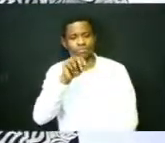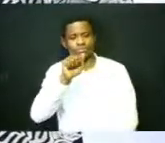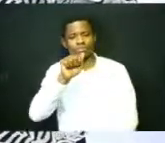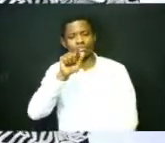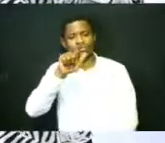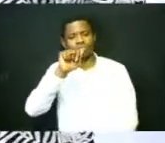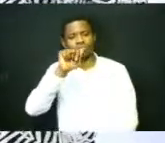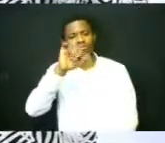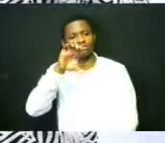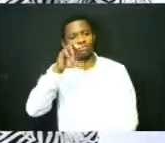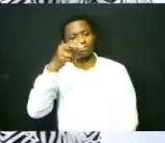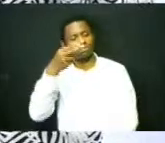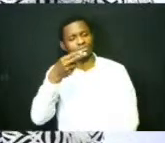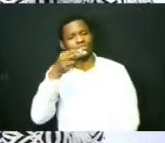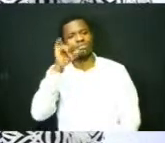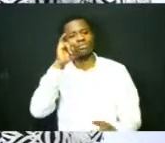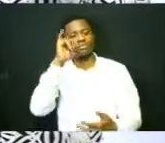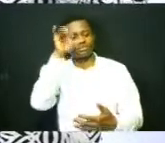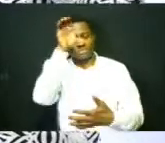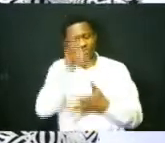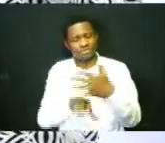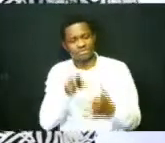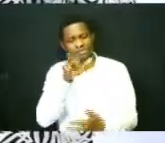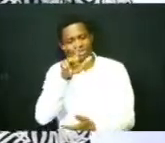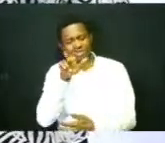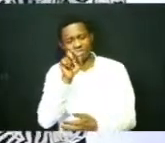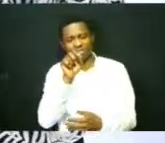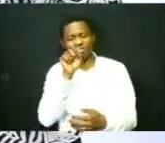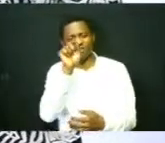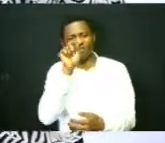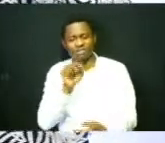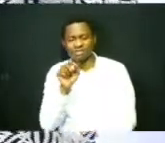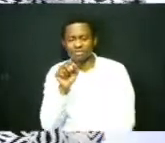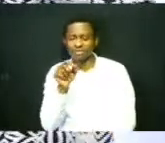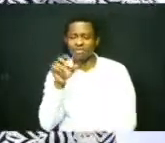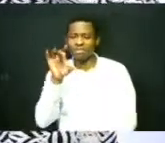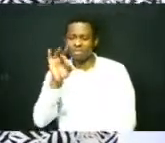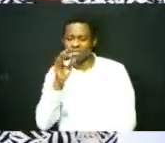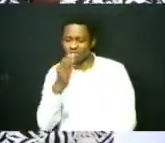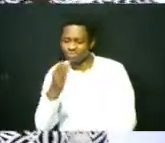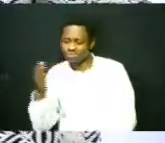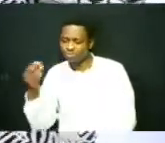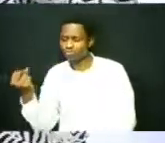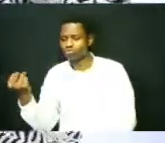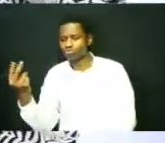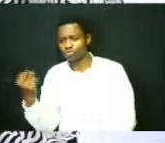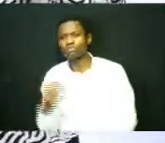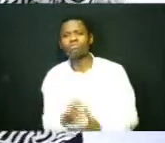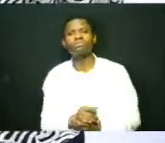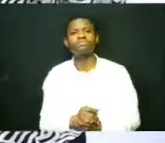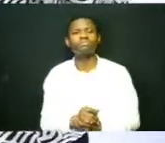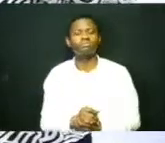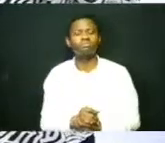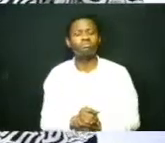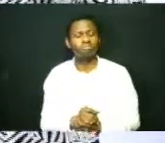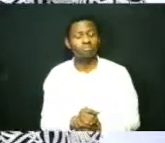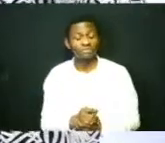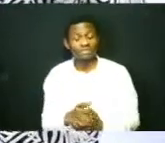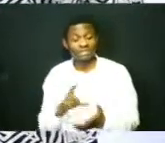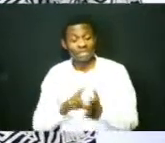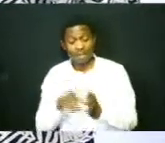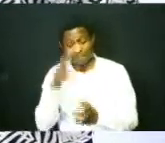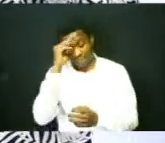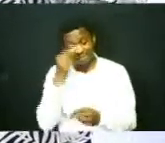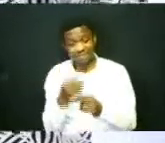verse 8 to 12, then Ananias and Sapphira will also testify to that.